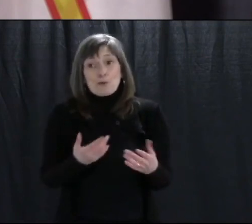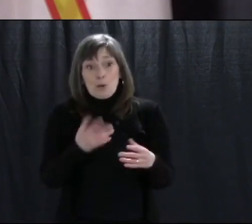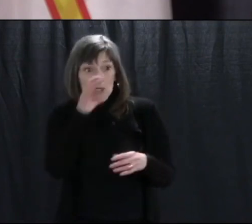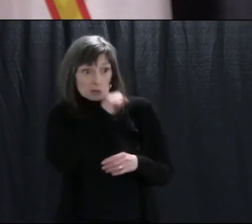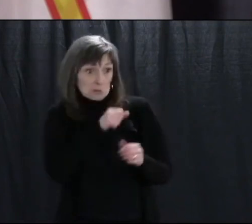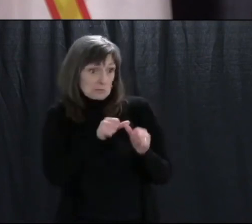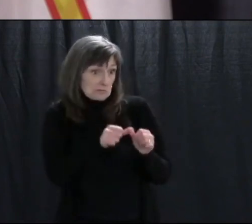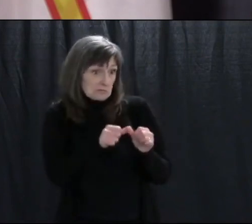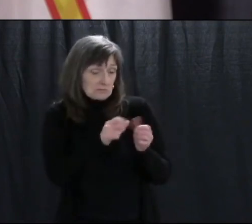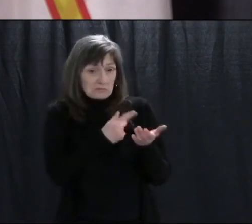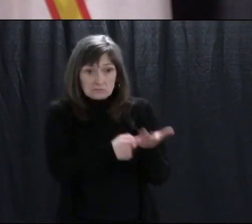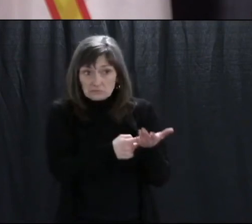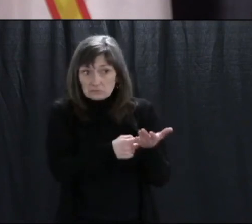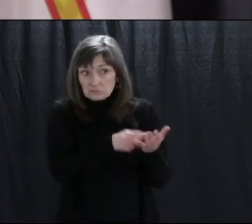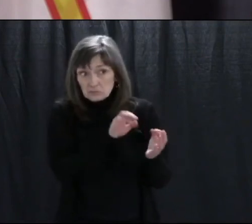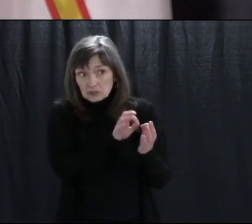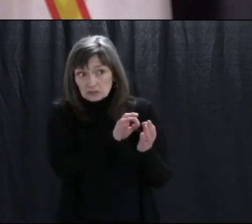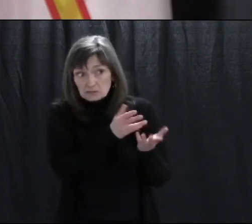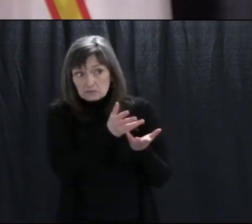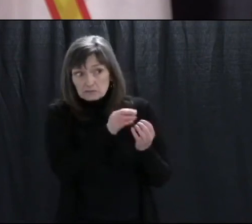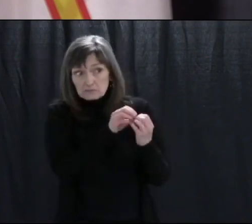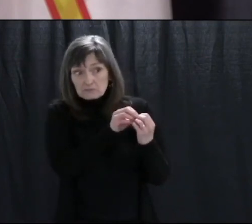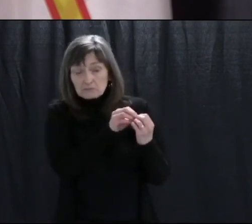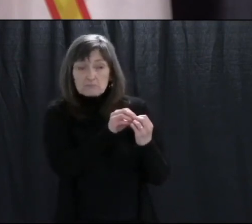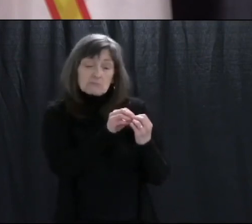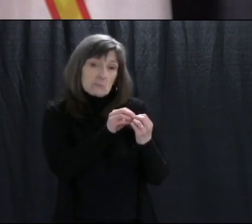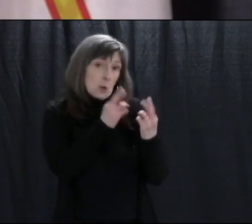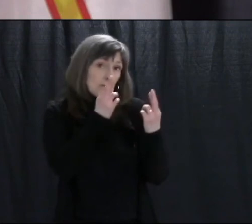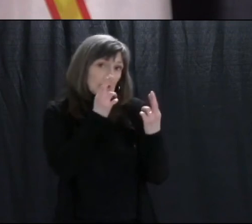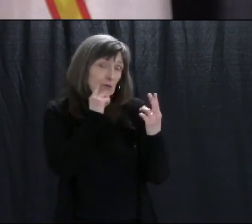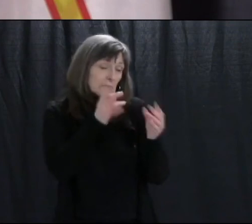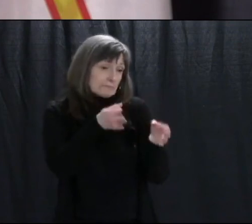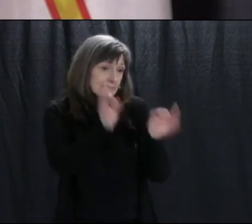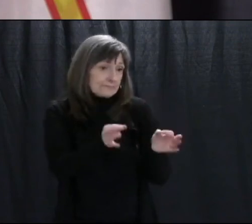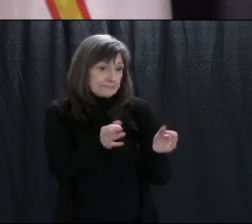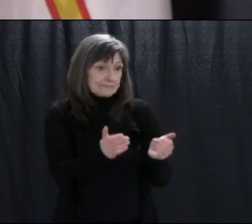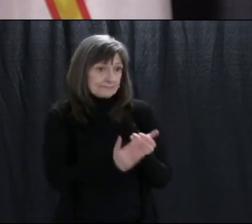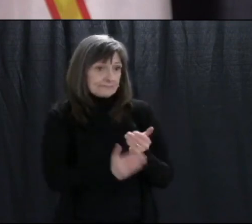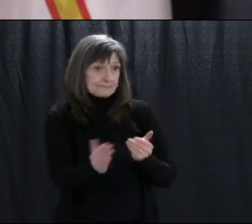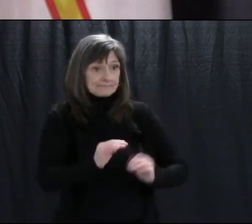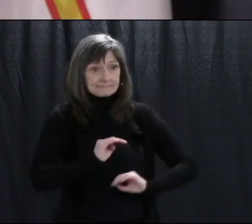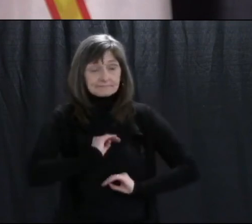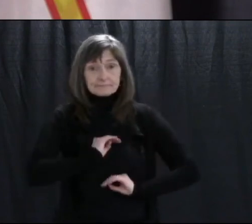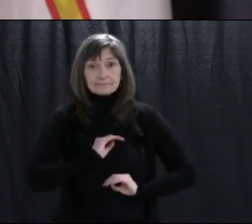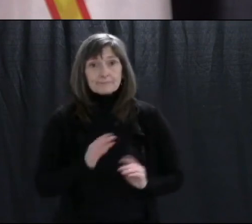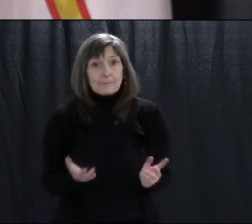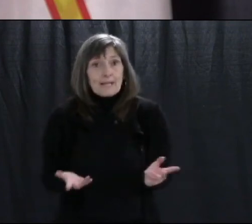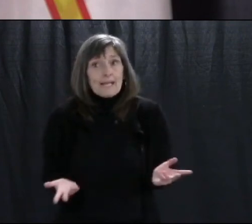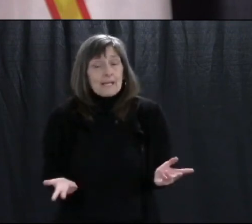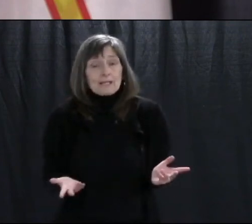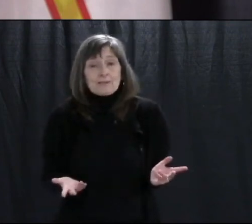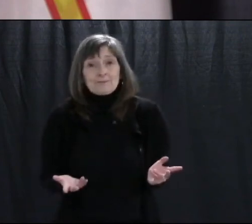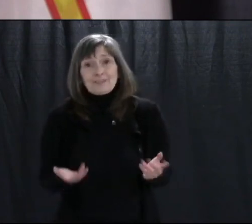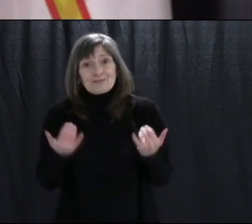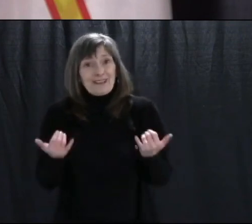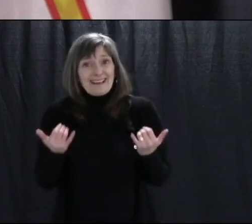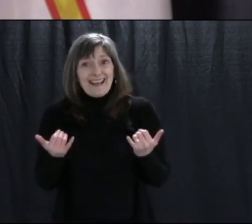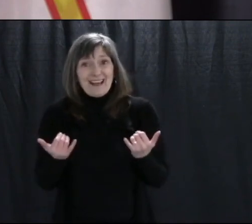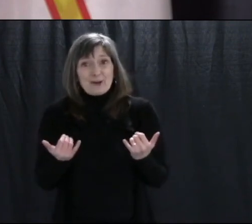hopefully they can get to a point where, they can reach a settlement. And if indeed, because this is a situation where you really